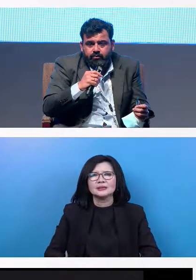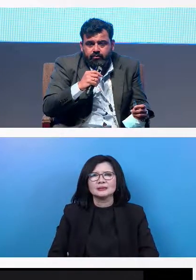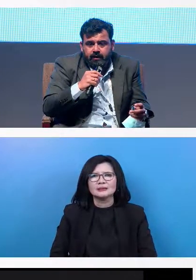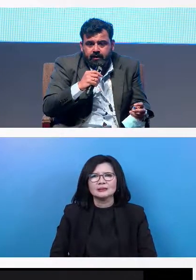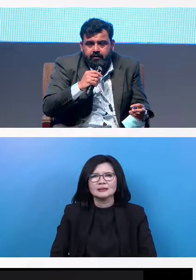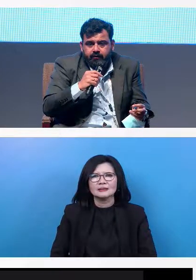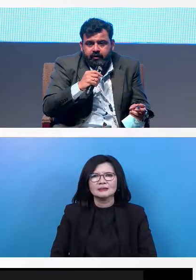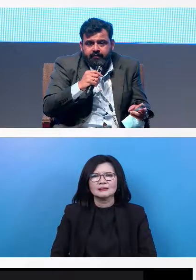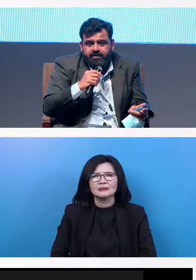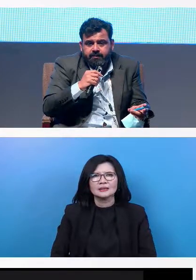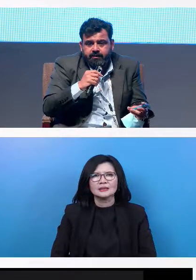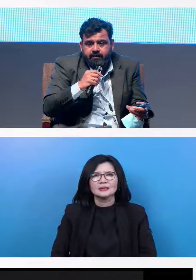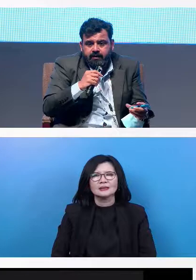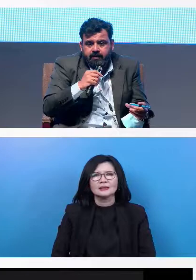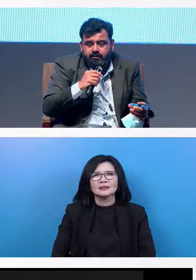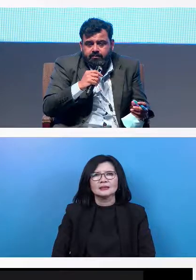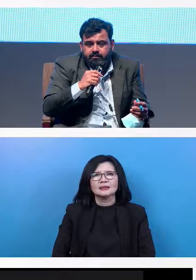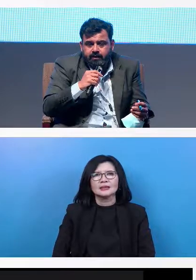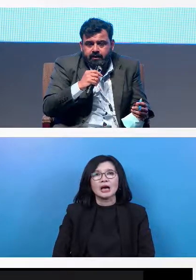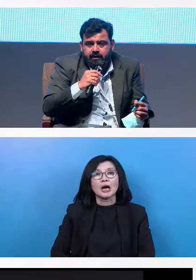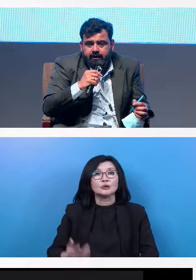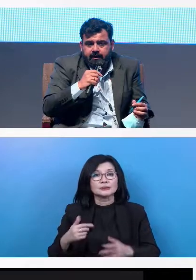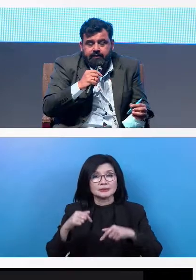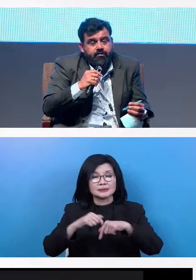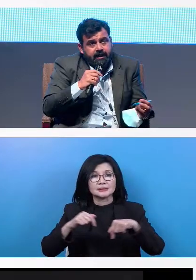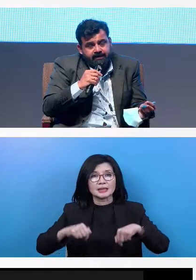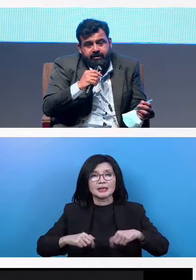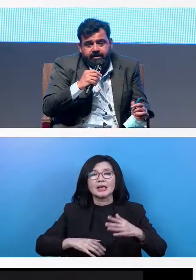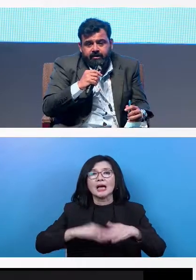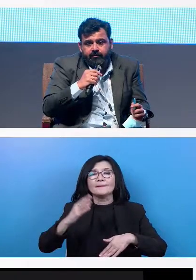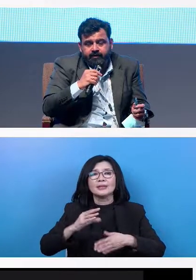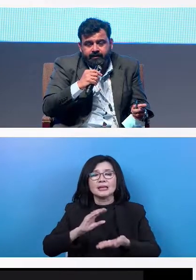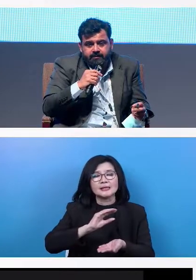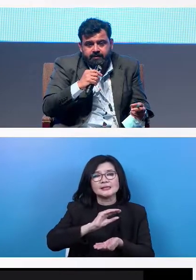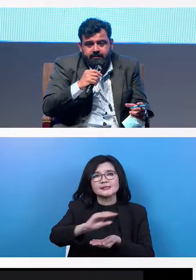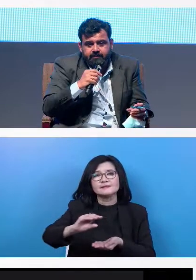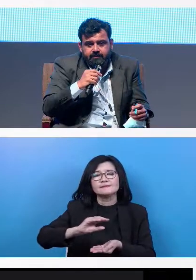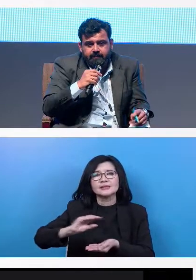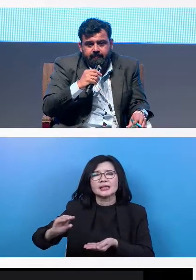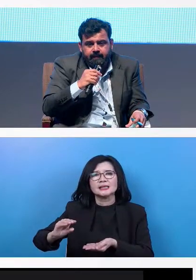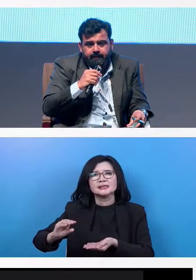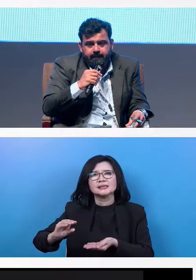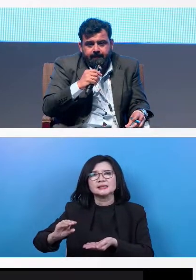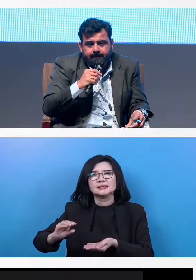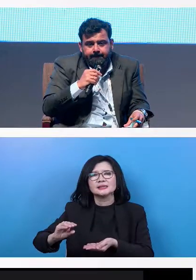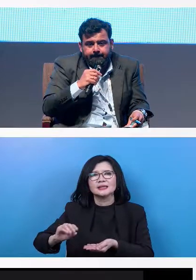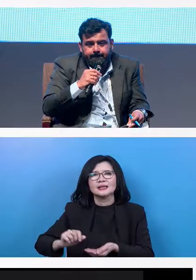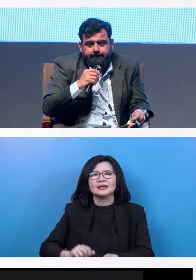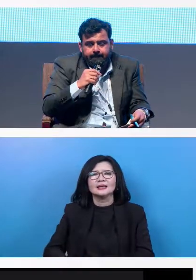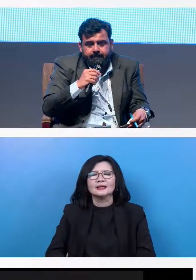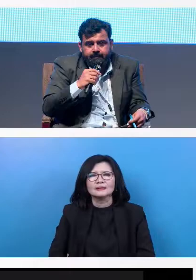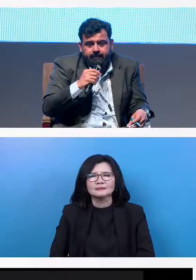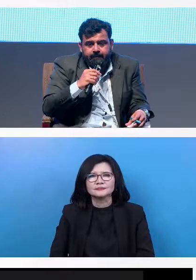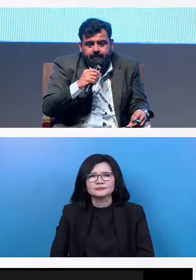parameter for investment, as a criteria of investment?